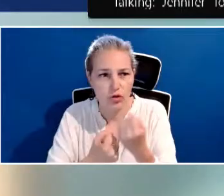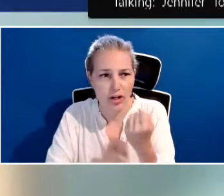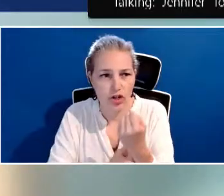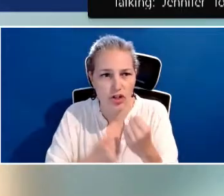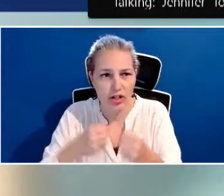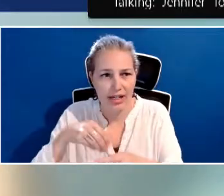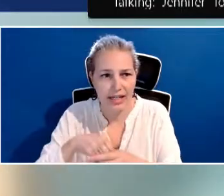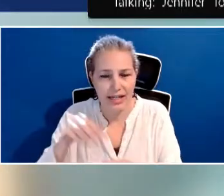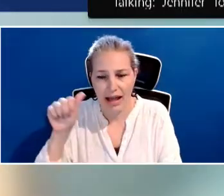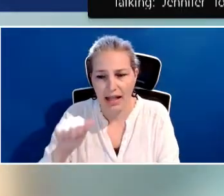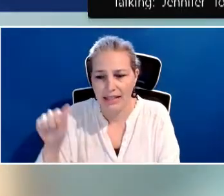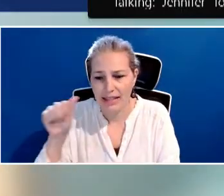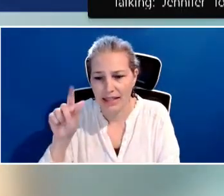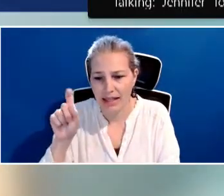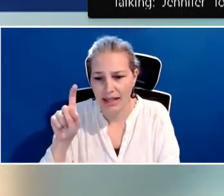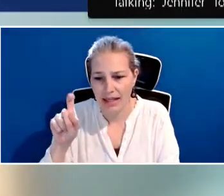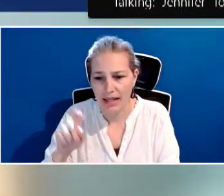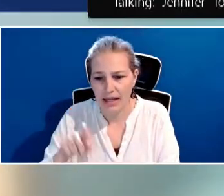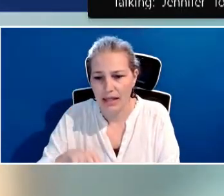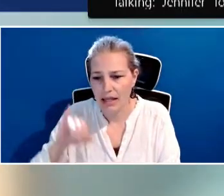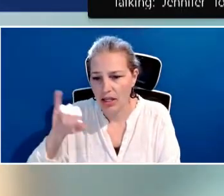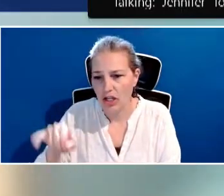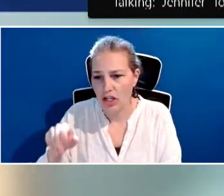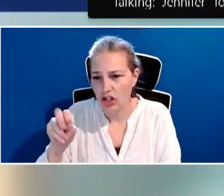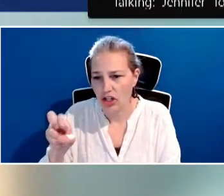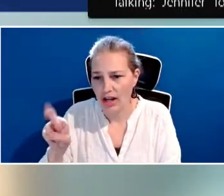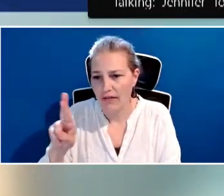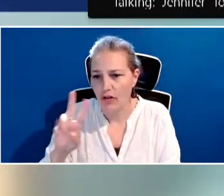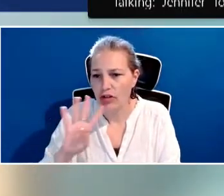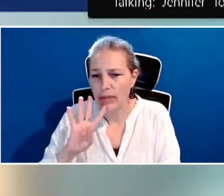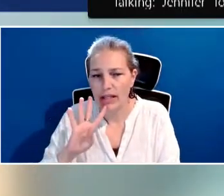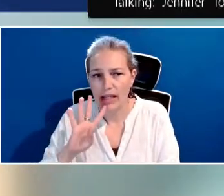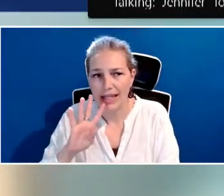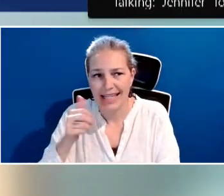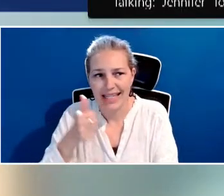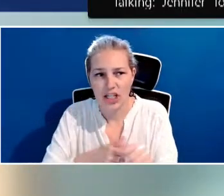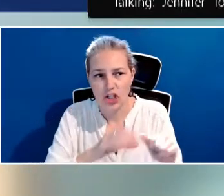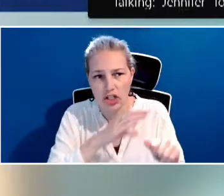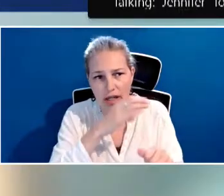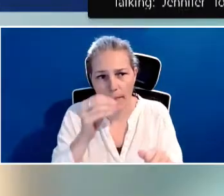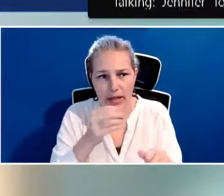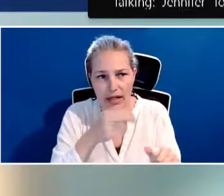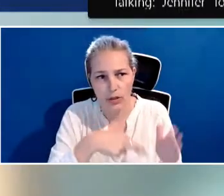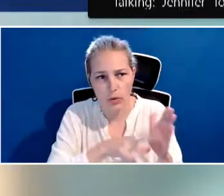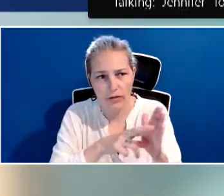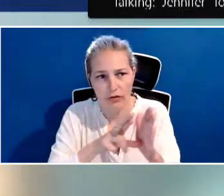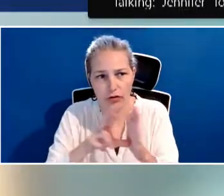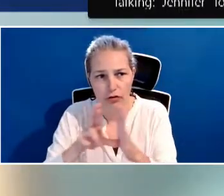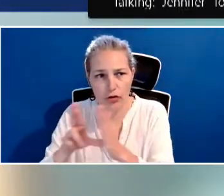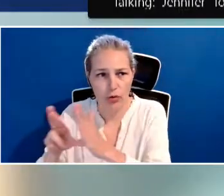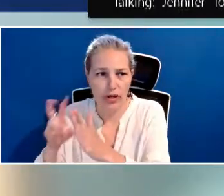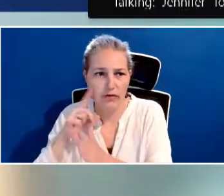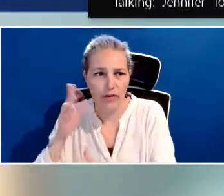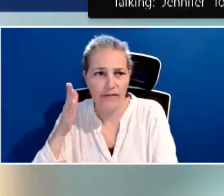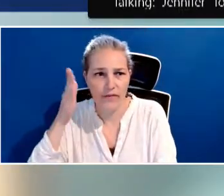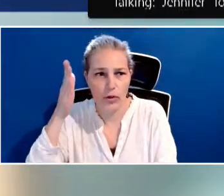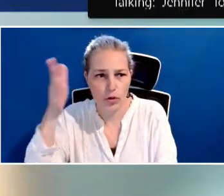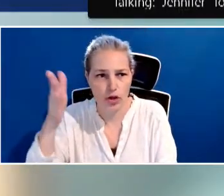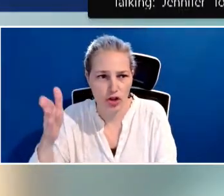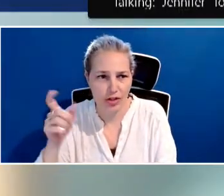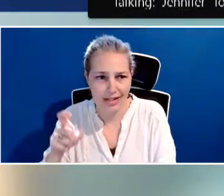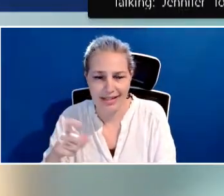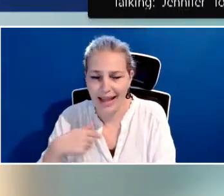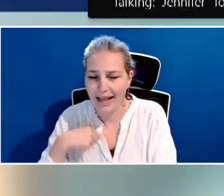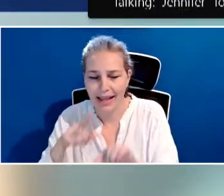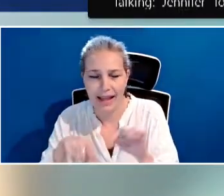Currently, each company is reviewing future revenue needs. So unfortunately, I don't have the answer.